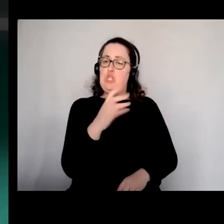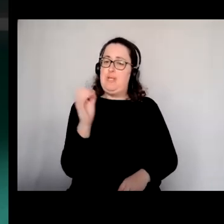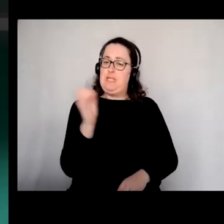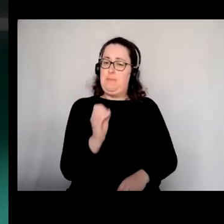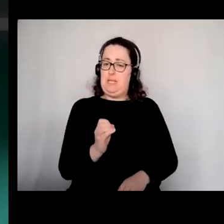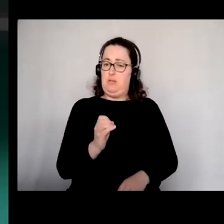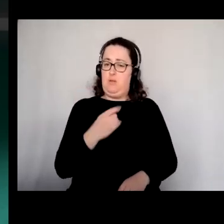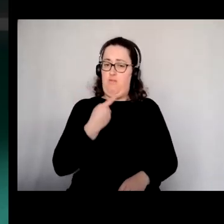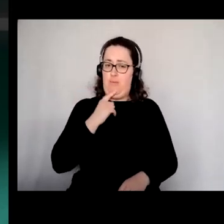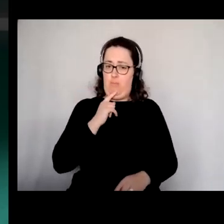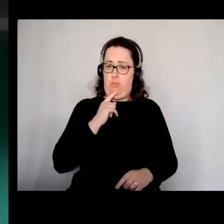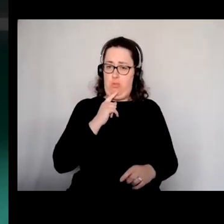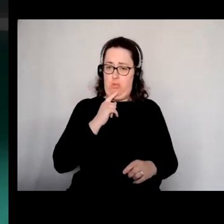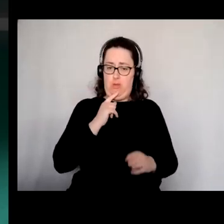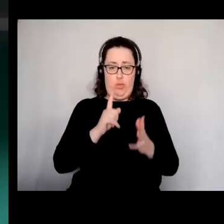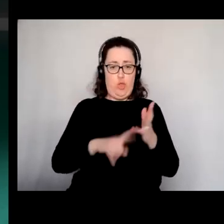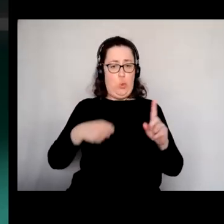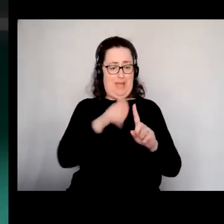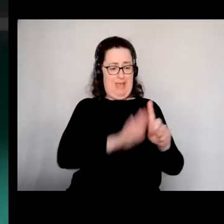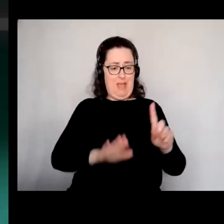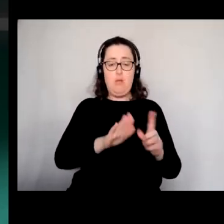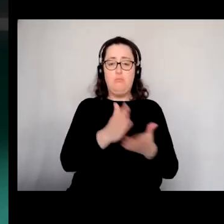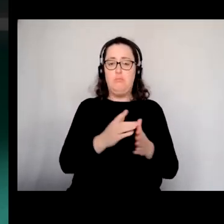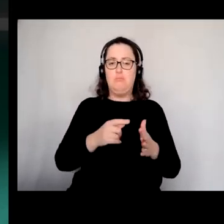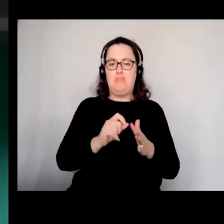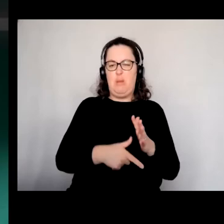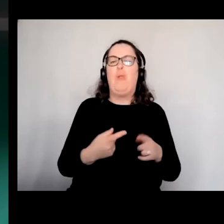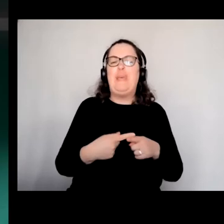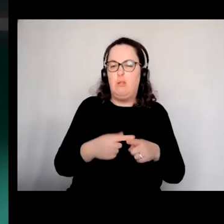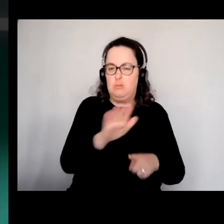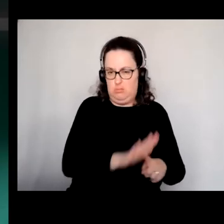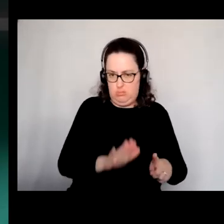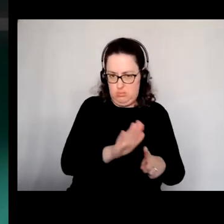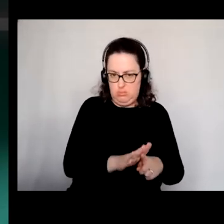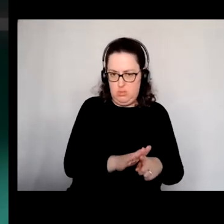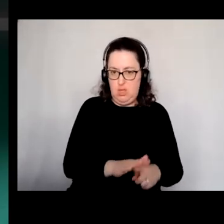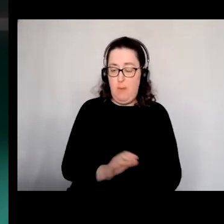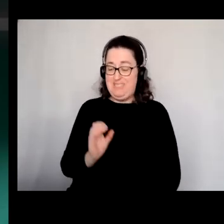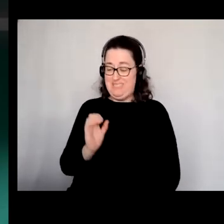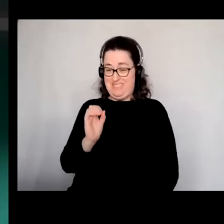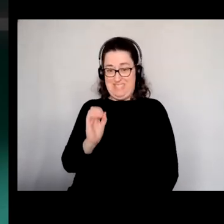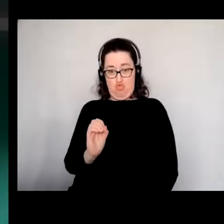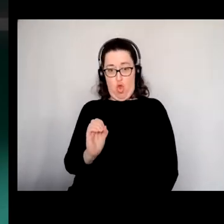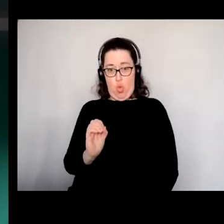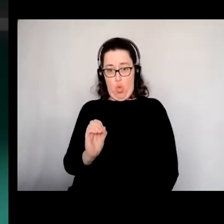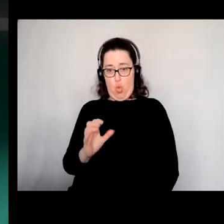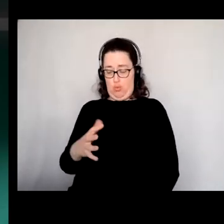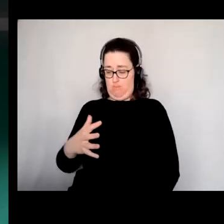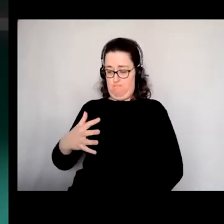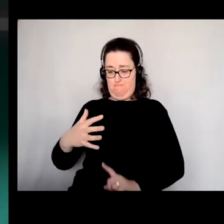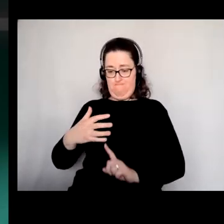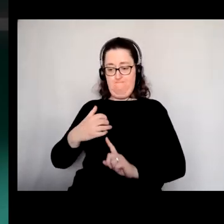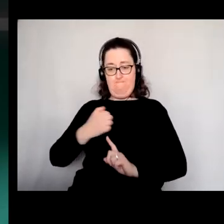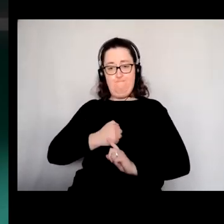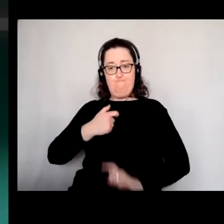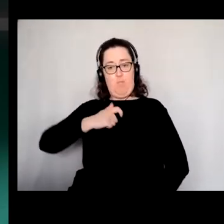20% disabled people in the UK or in England. And it's like, when you're getting zero people identifying